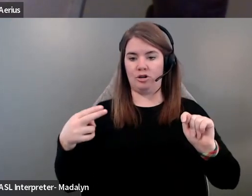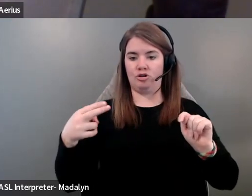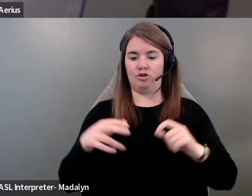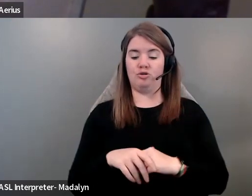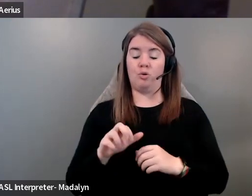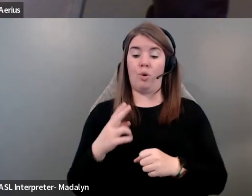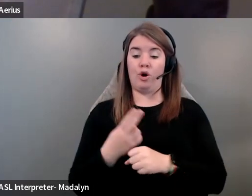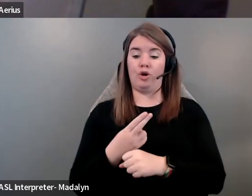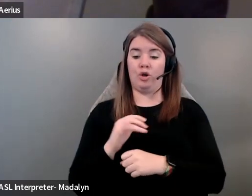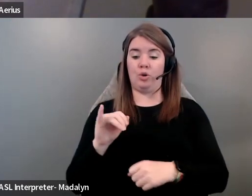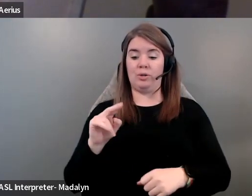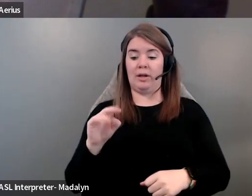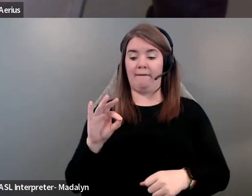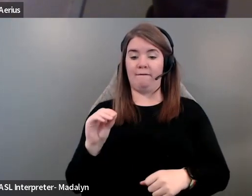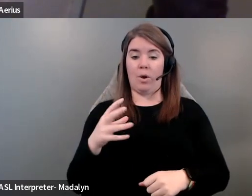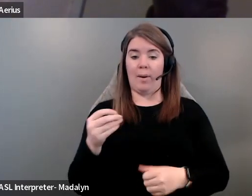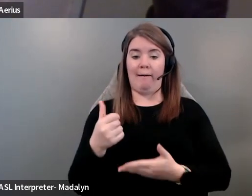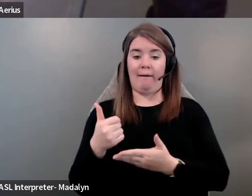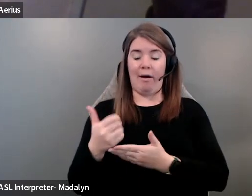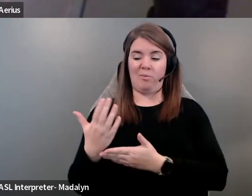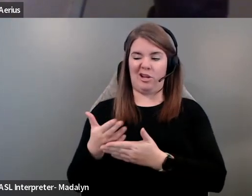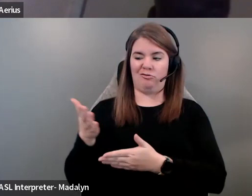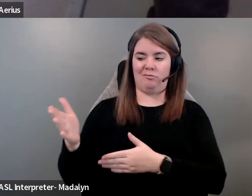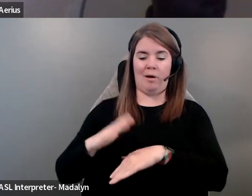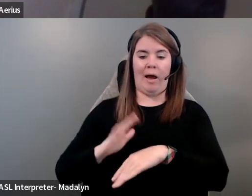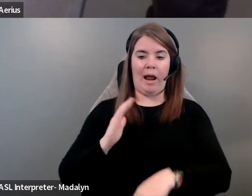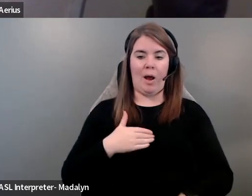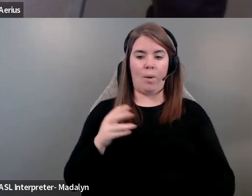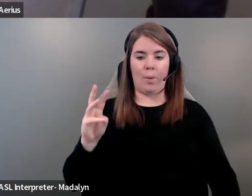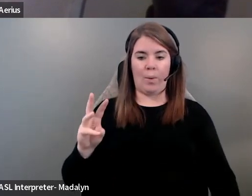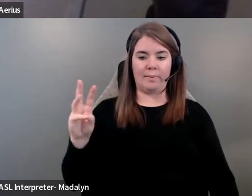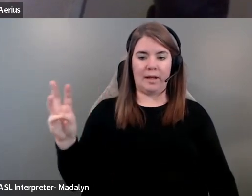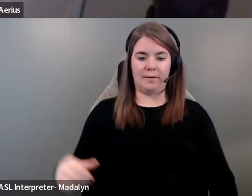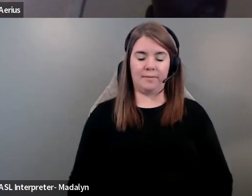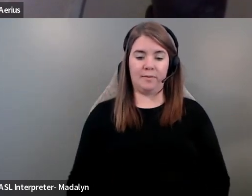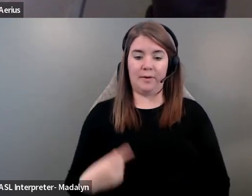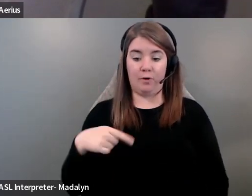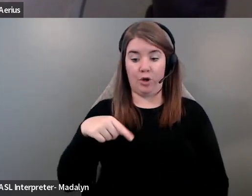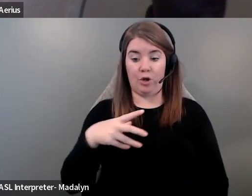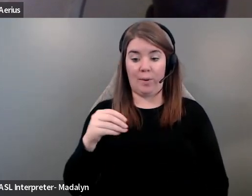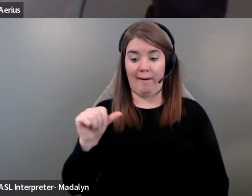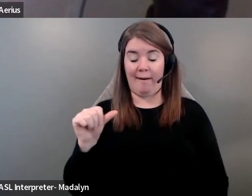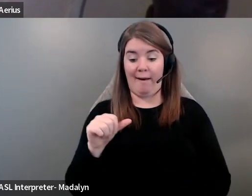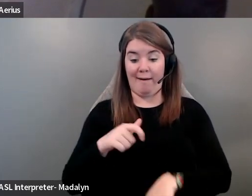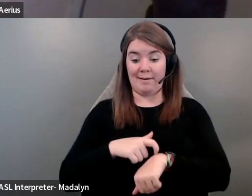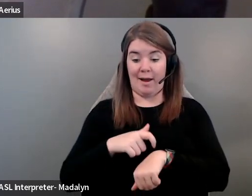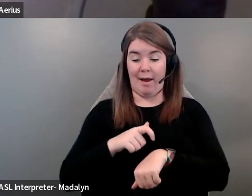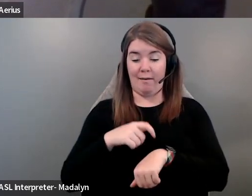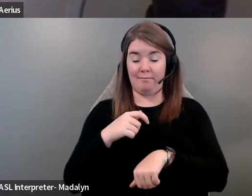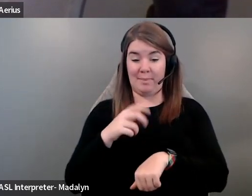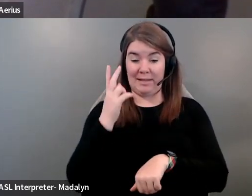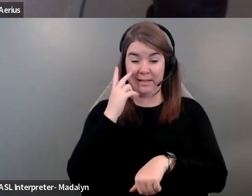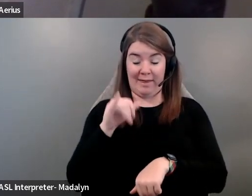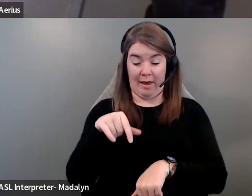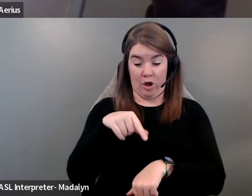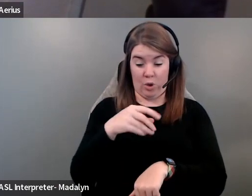the info and help section on the conference website for more help. For Q&A times, please note the Q&A box is on the menu